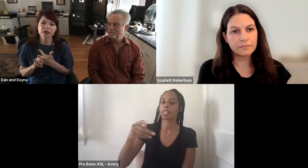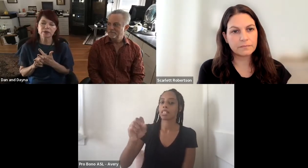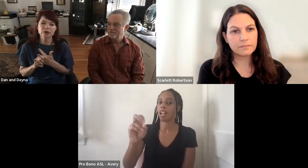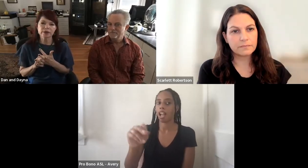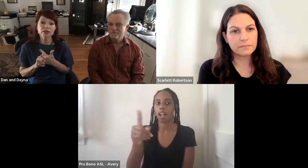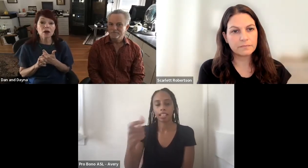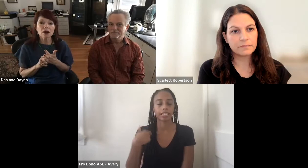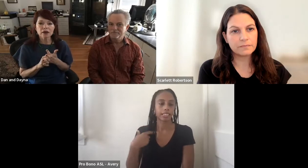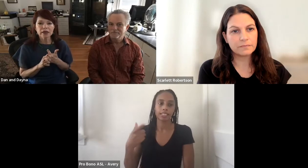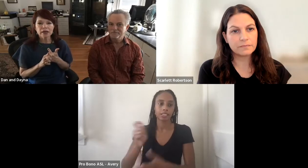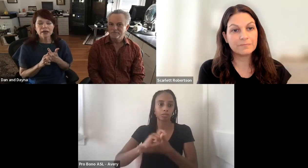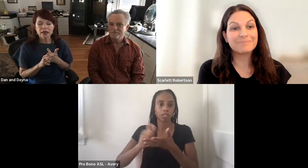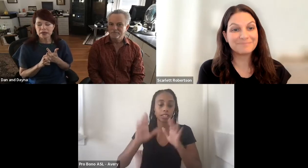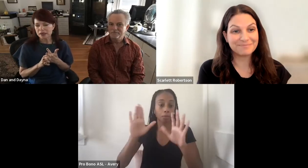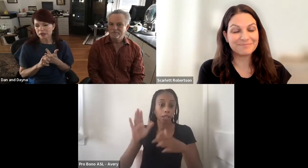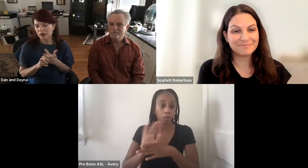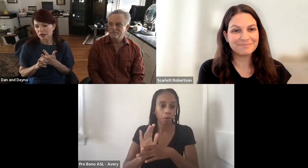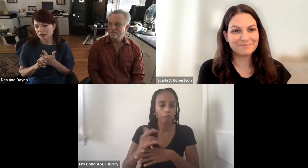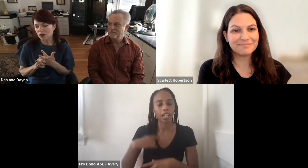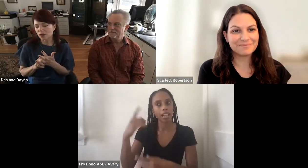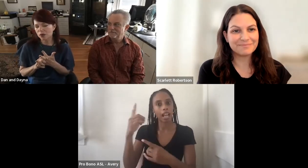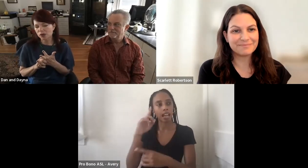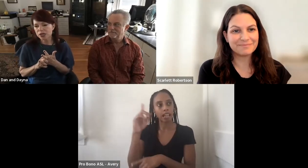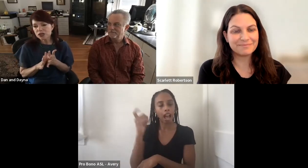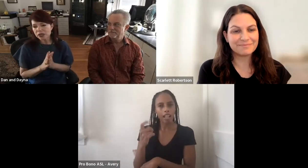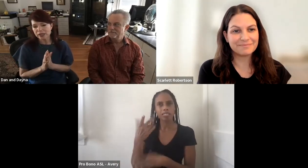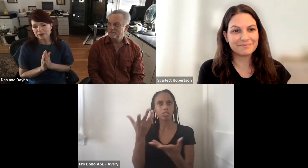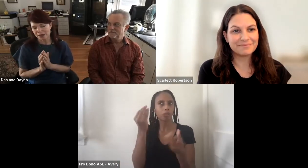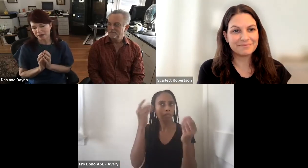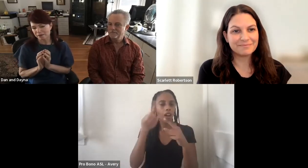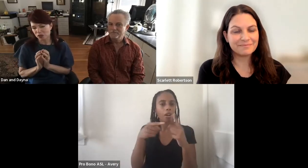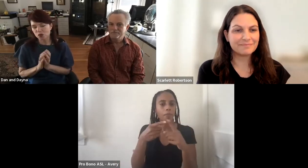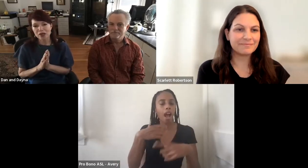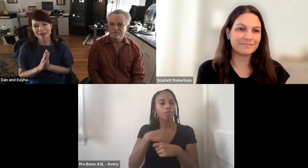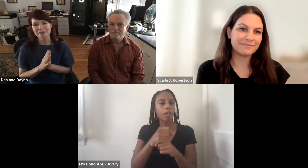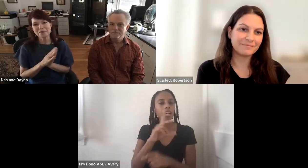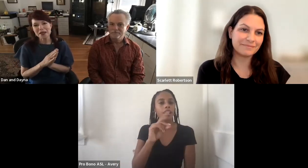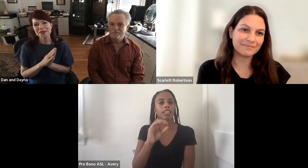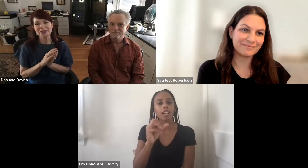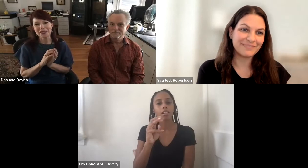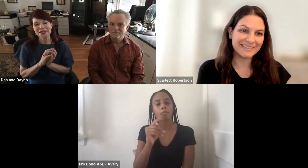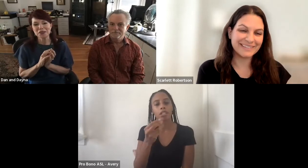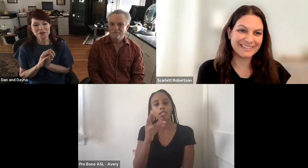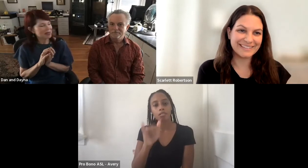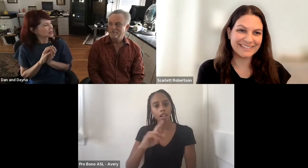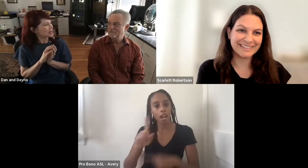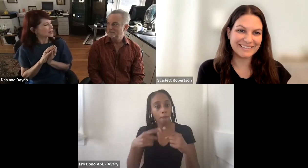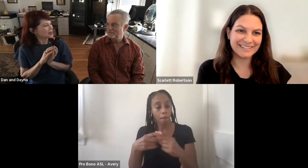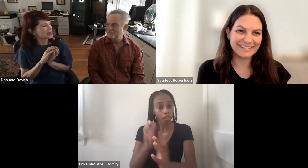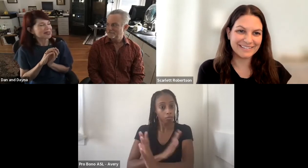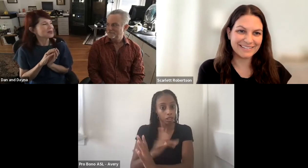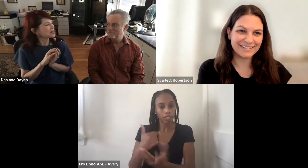making a documentary about a song? And although we weren't initially struck as he